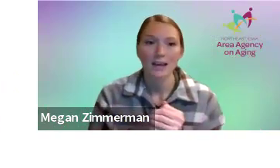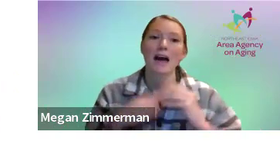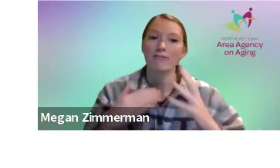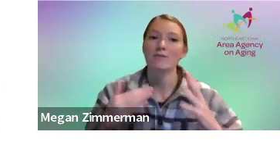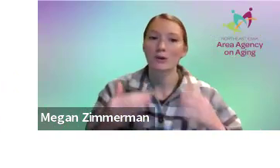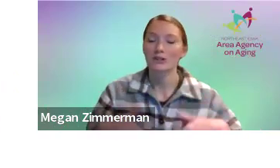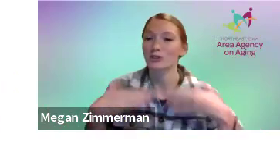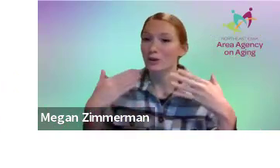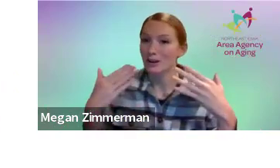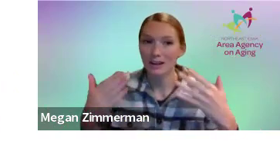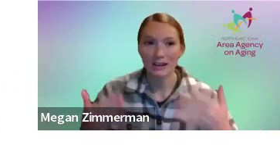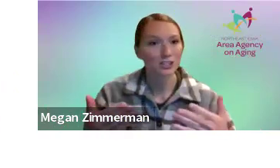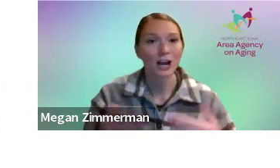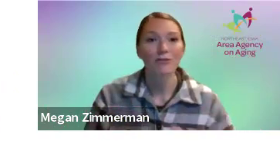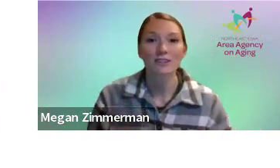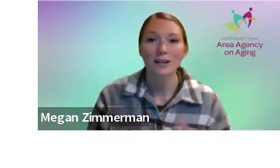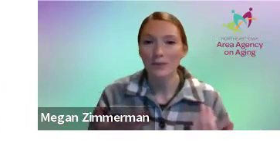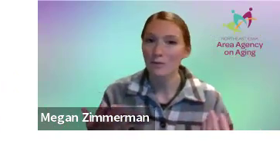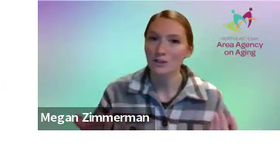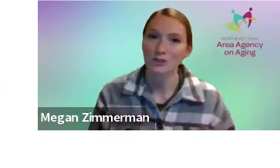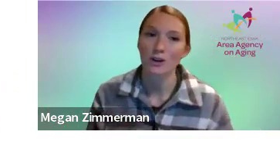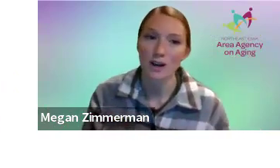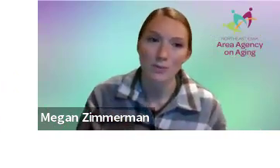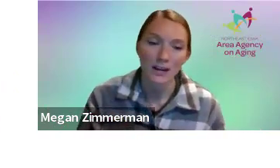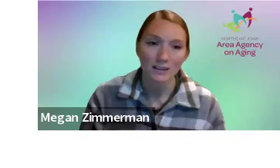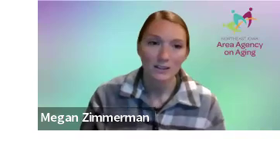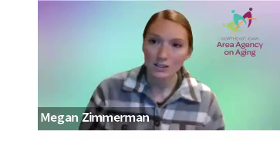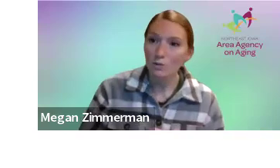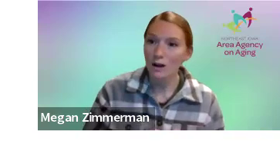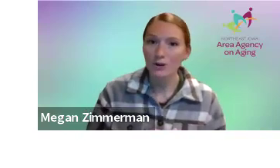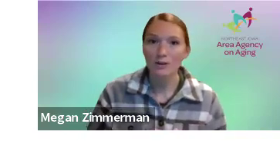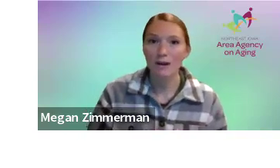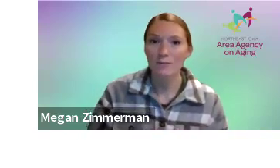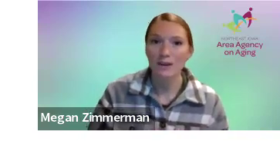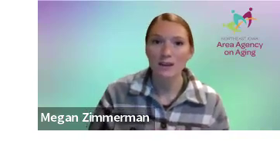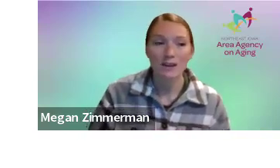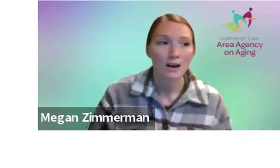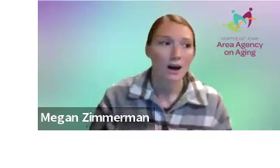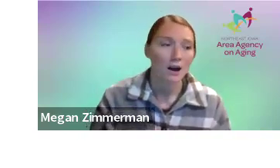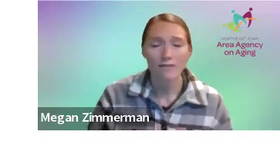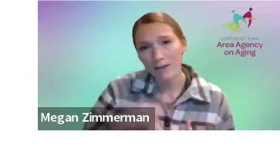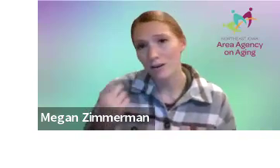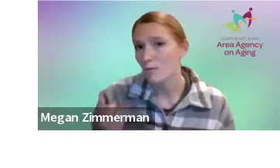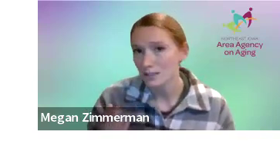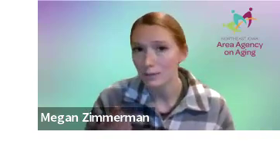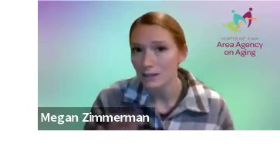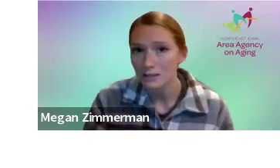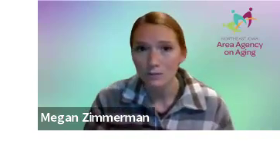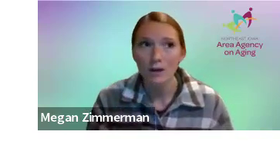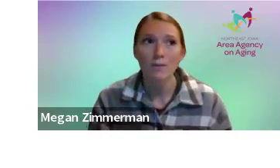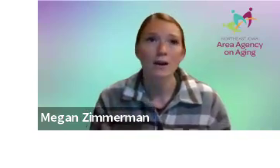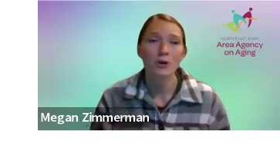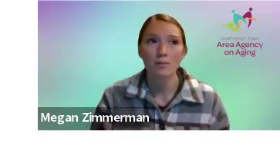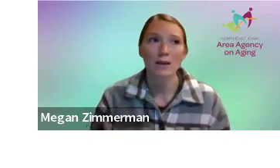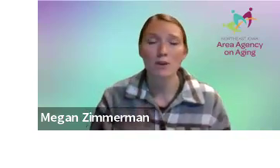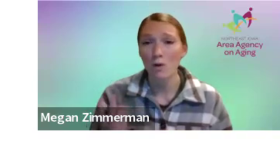bookcase, and every book stored on each shelf is something we store in our brain. So one book might be our favorite